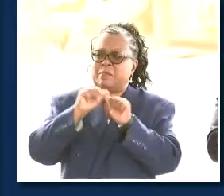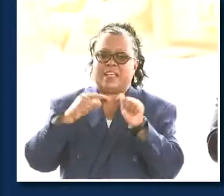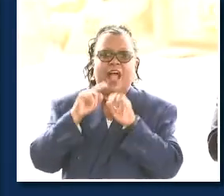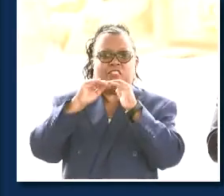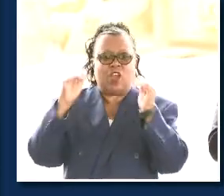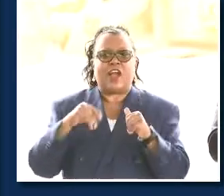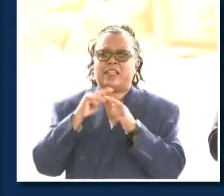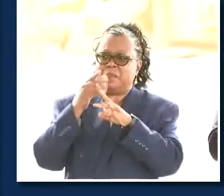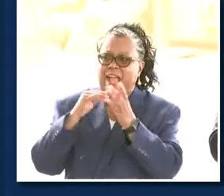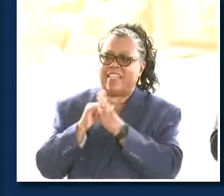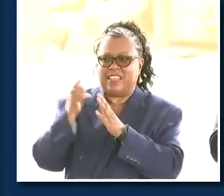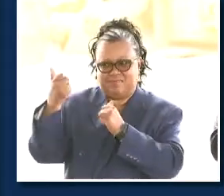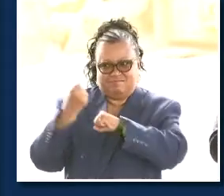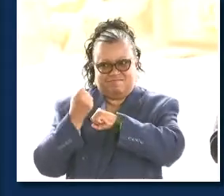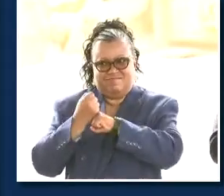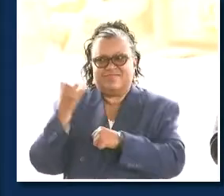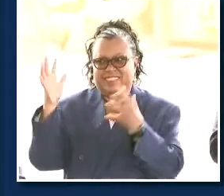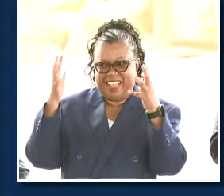concept.